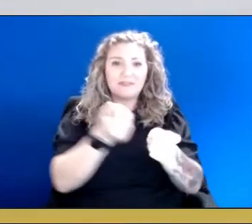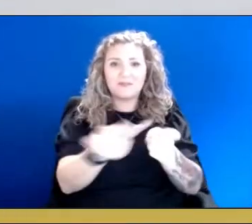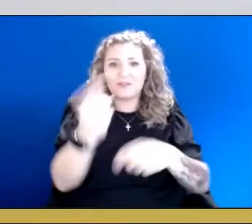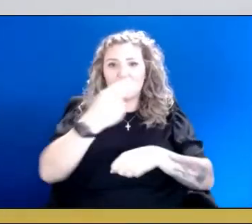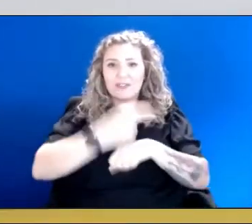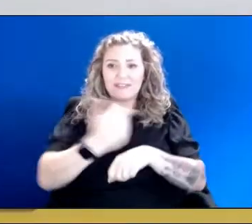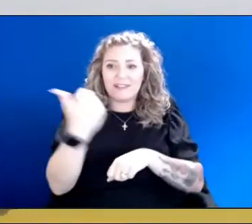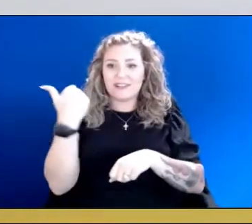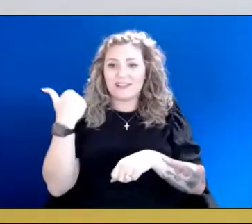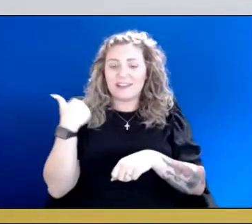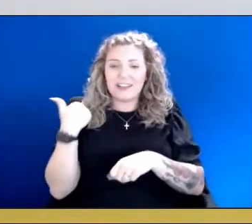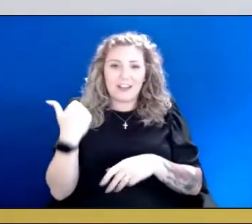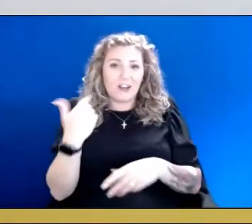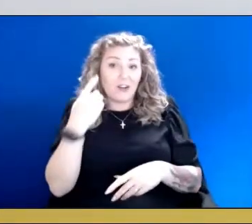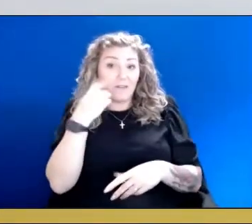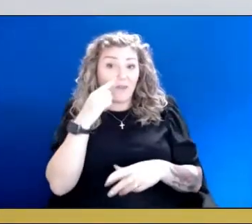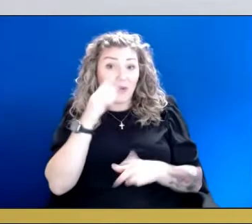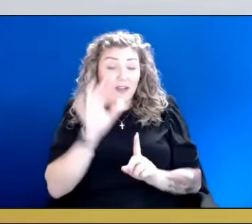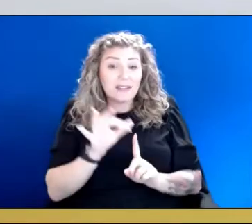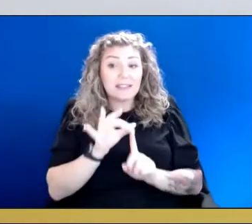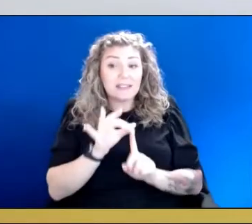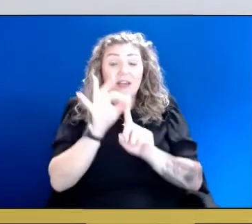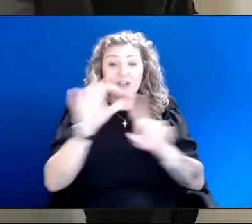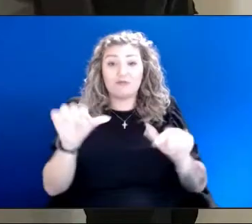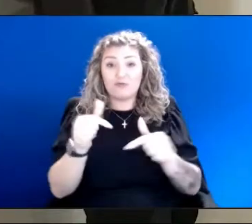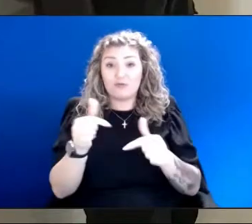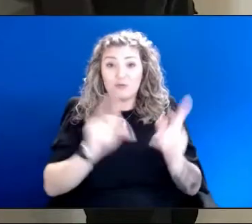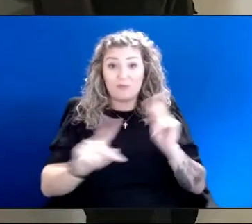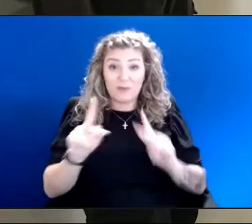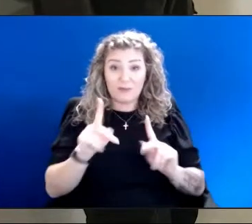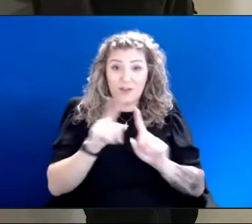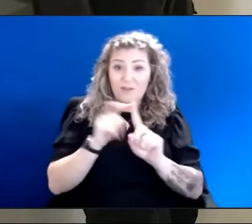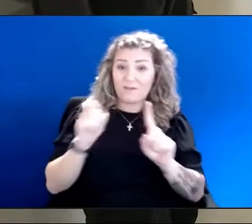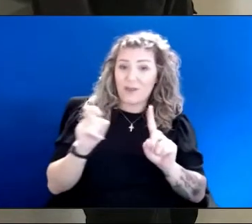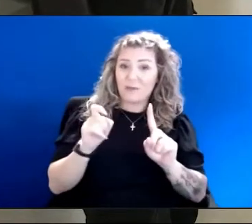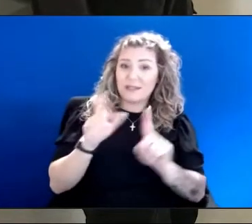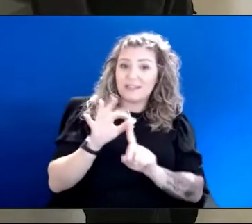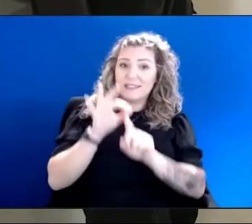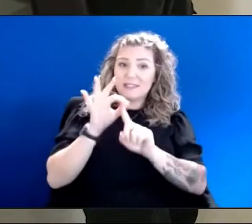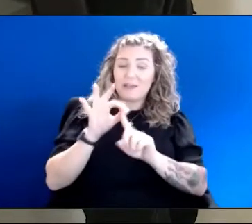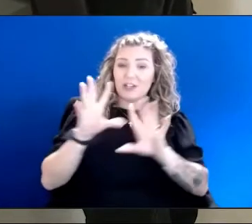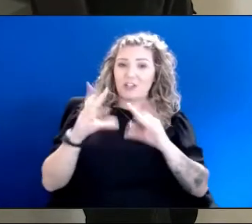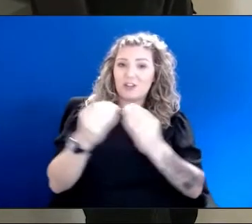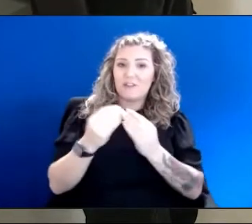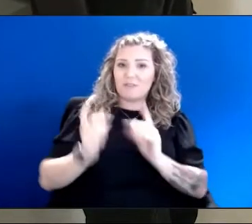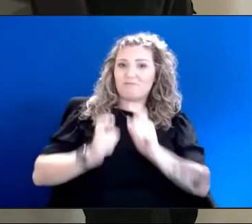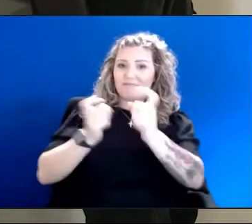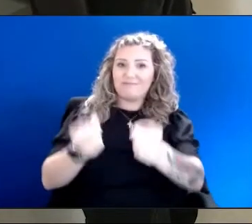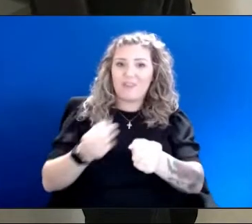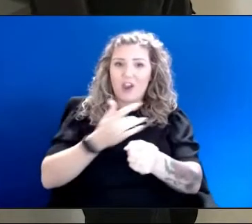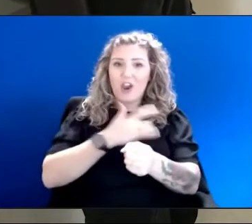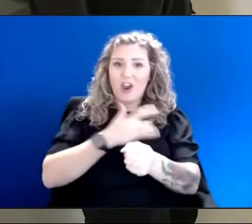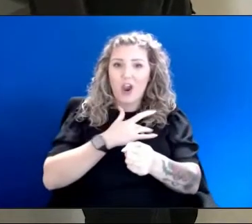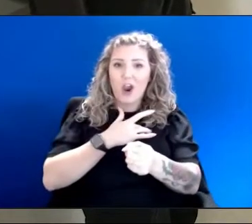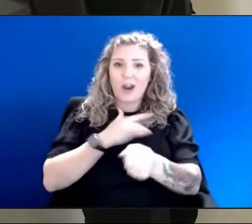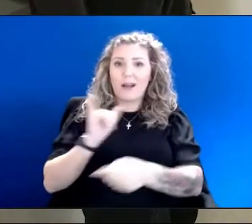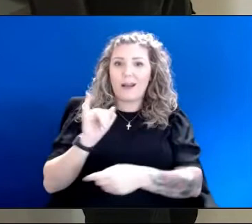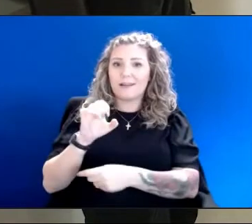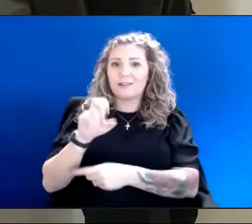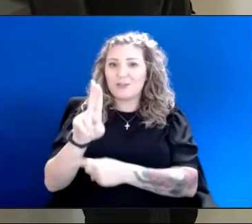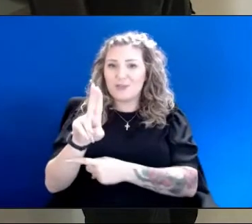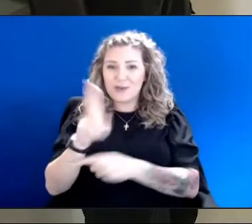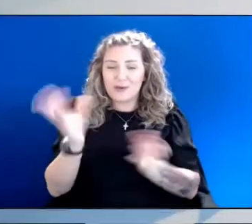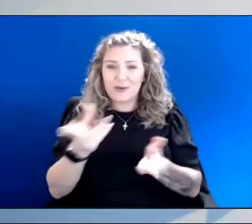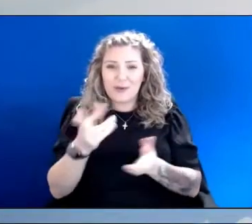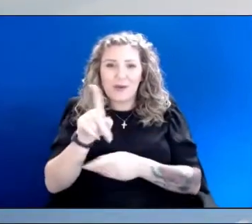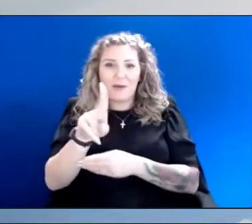to a very special group of people from a very special family. It was gifted to the Cardiac Intensive Care Unit here at the University of Kansas